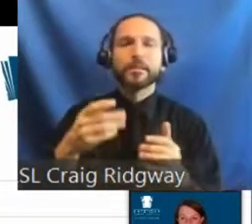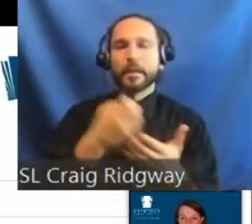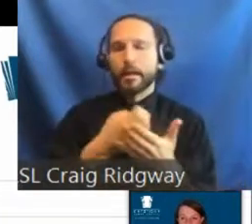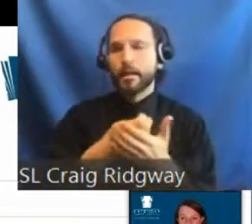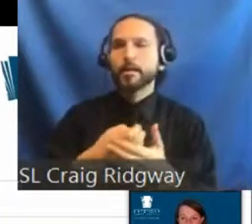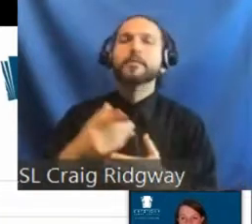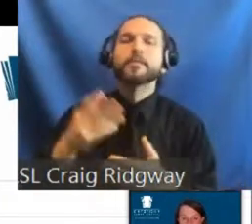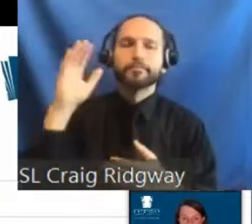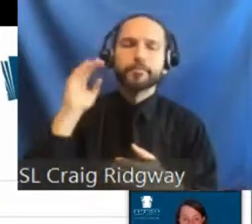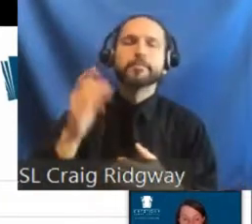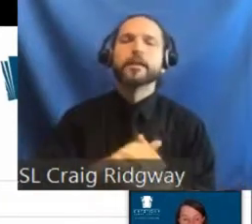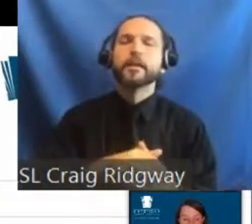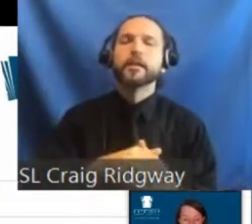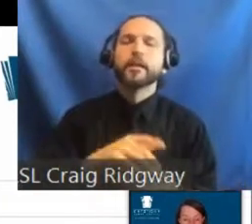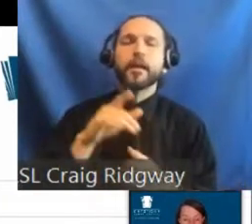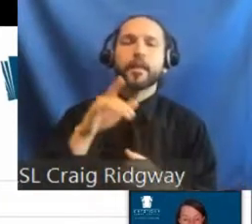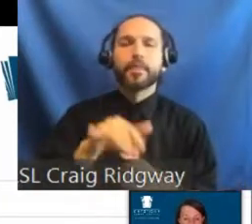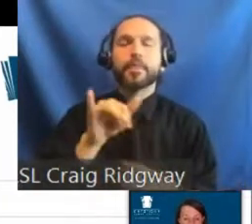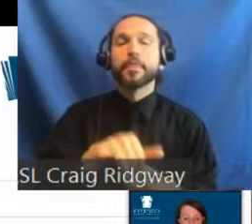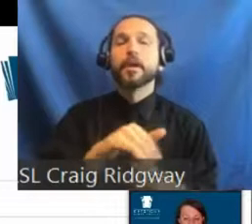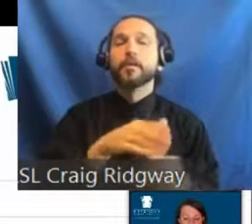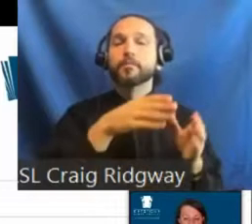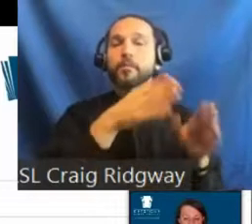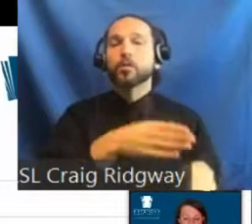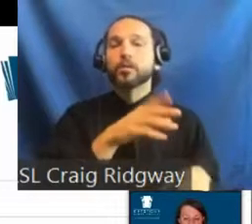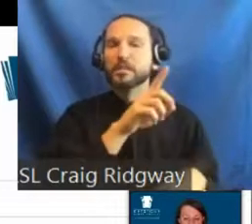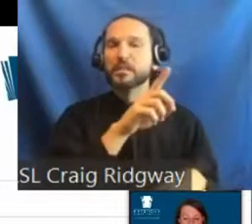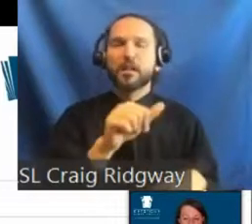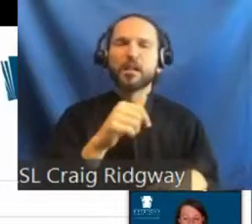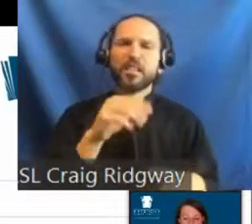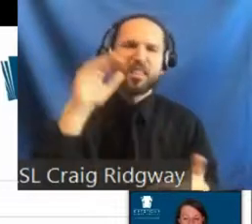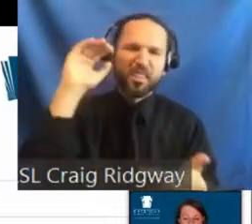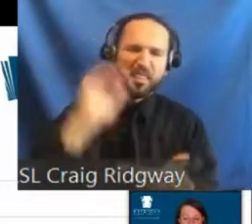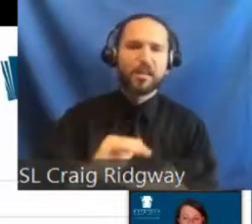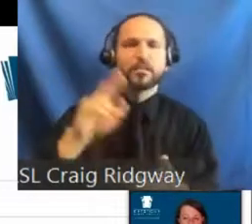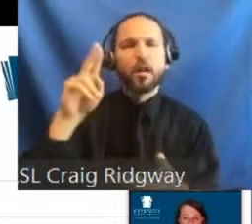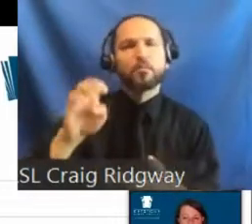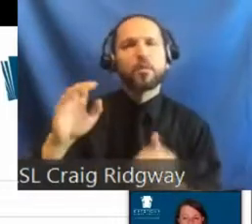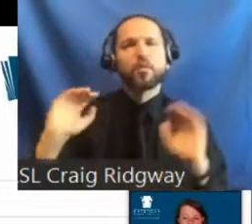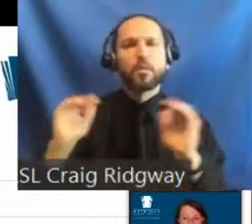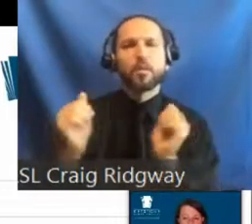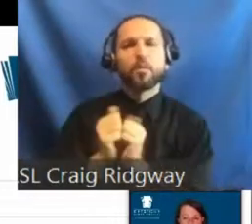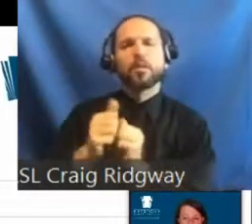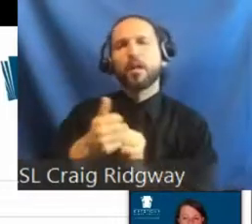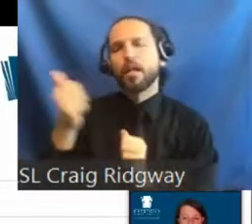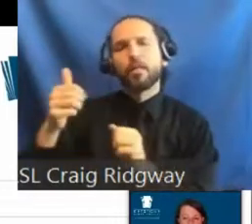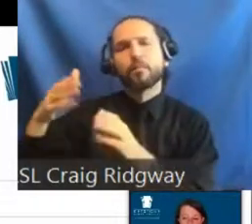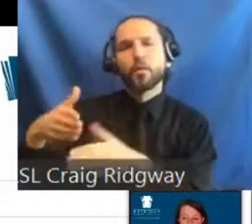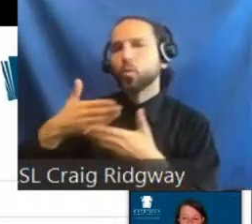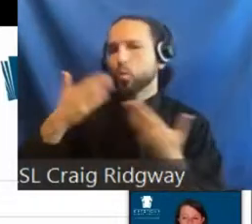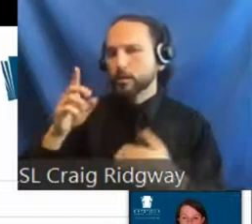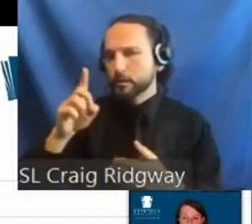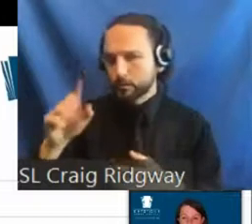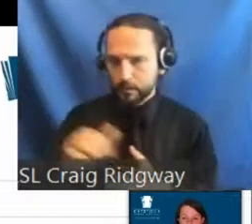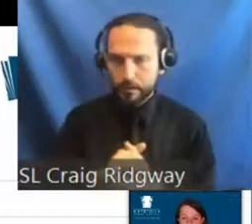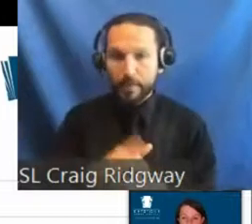with disabilities are employed at a disproportionate rate than those without disabilities. This high